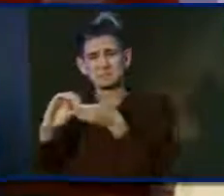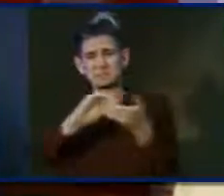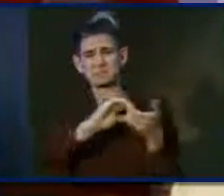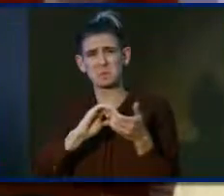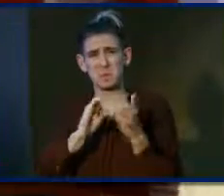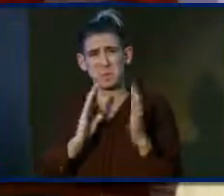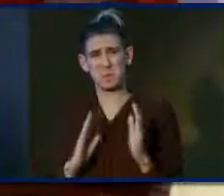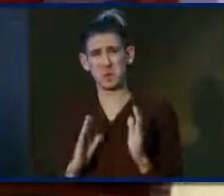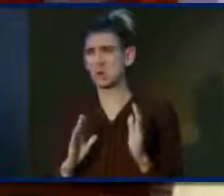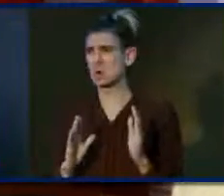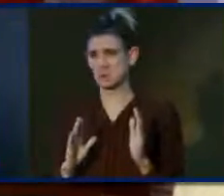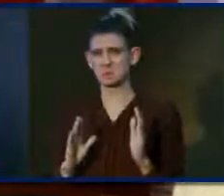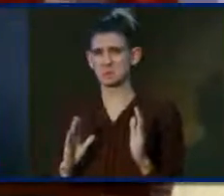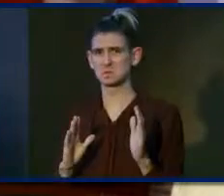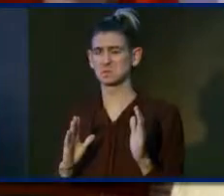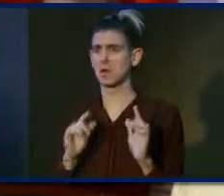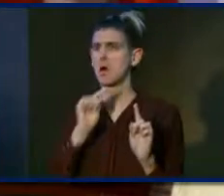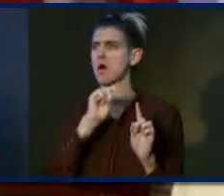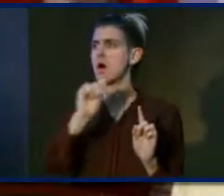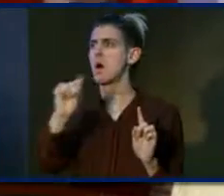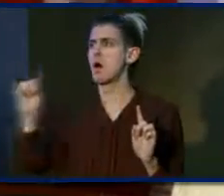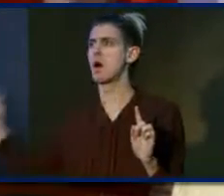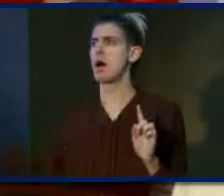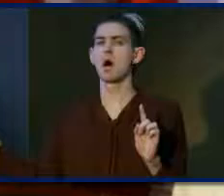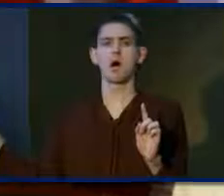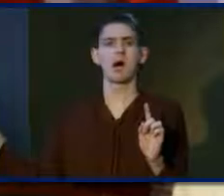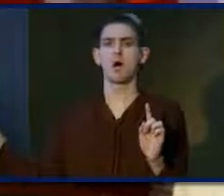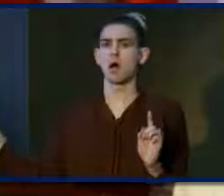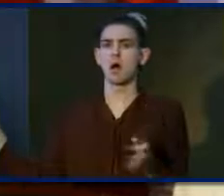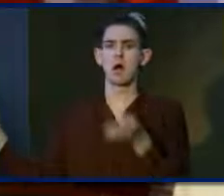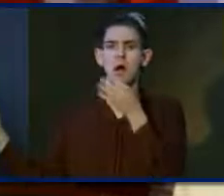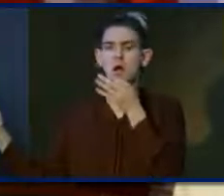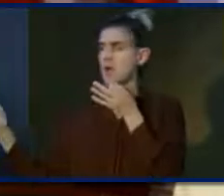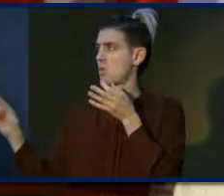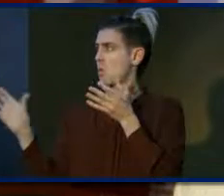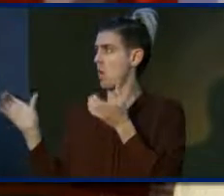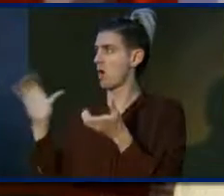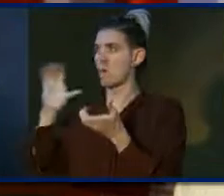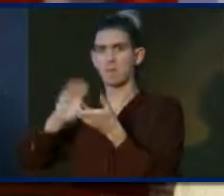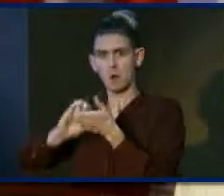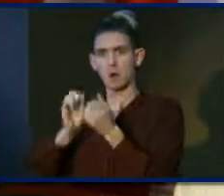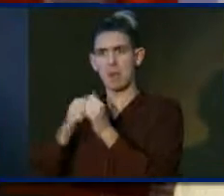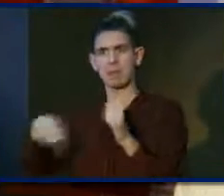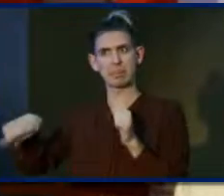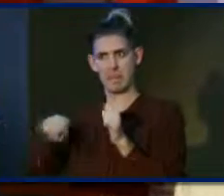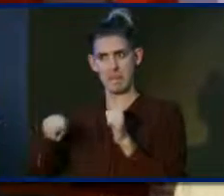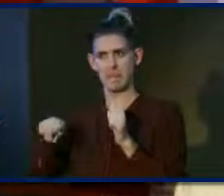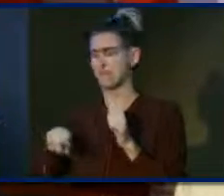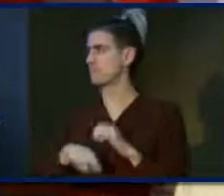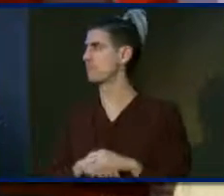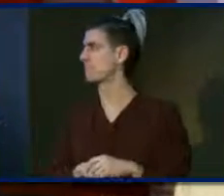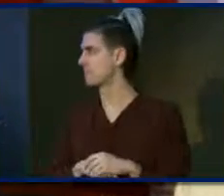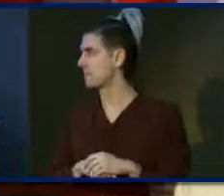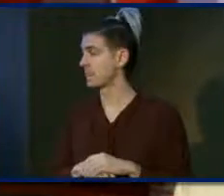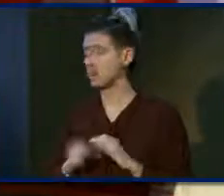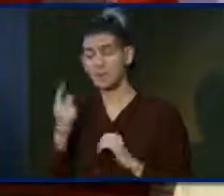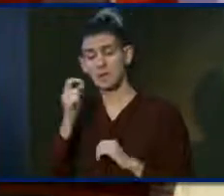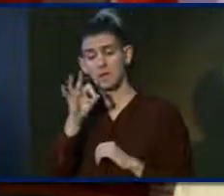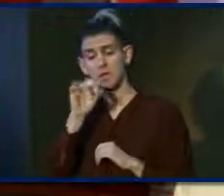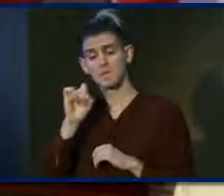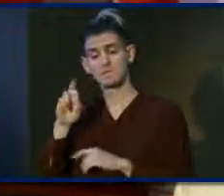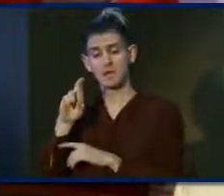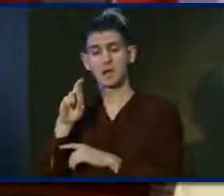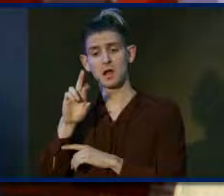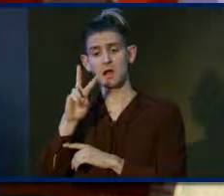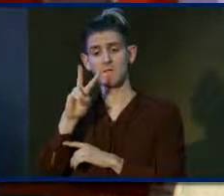us to channel ideas to you and partner as much as we can. So FairVote's been around a while. I'll say I came